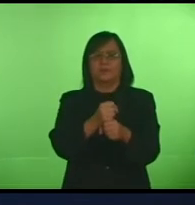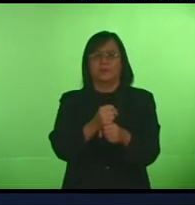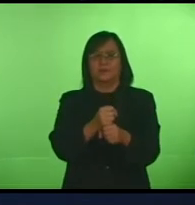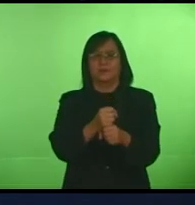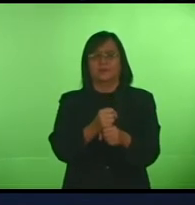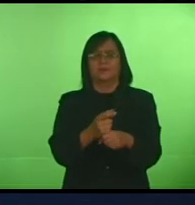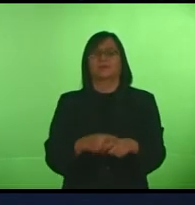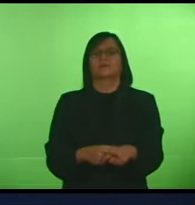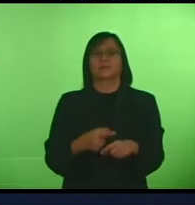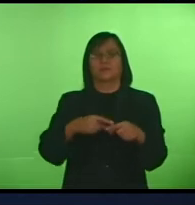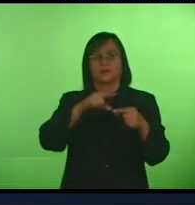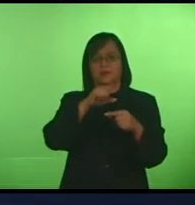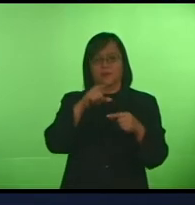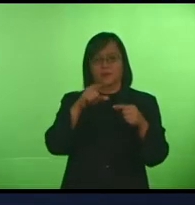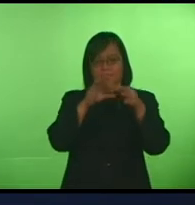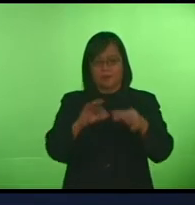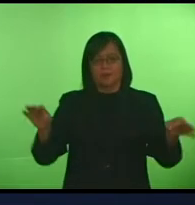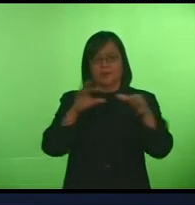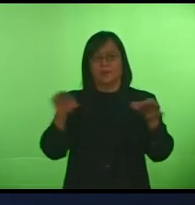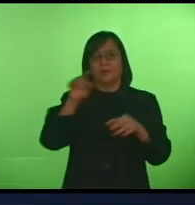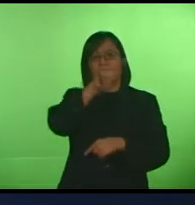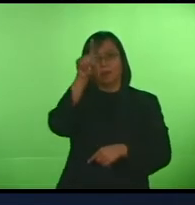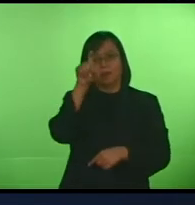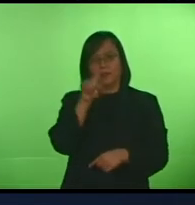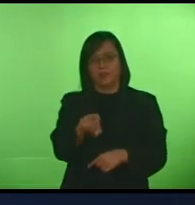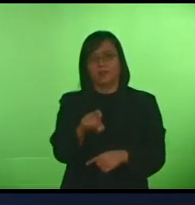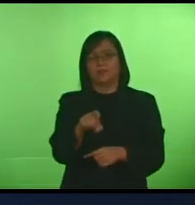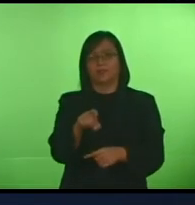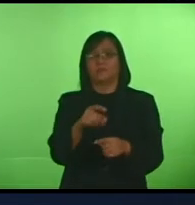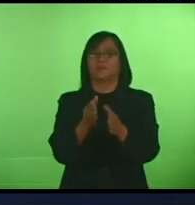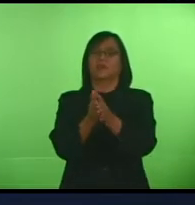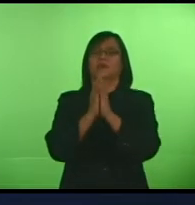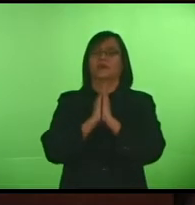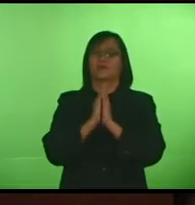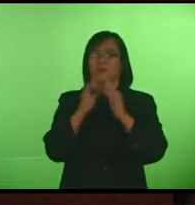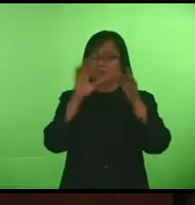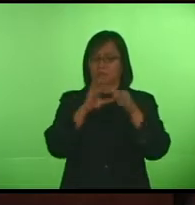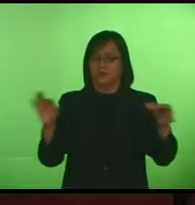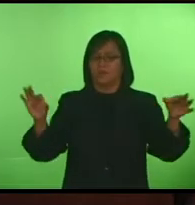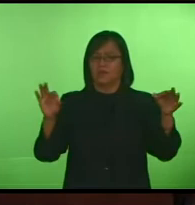that essay question requires you to do 5 paragraphs.